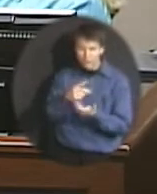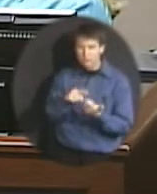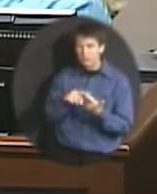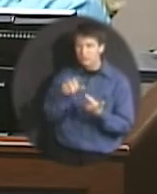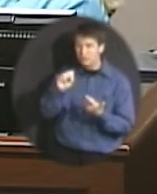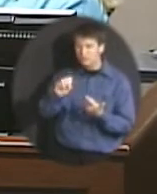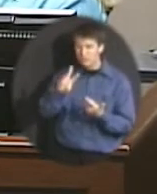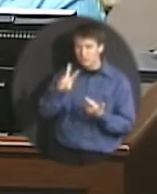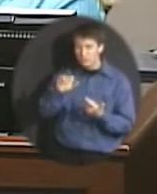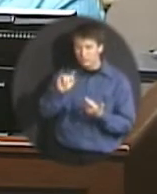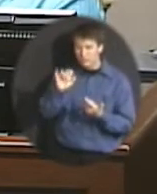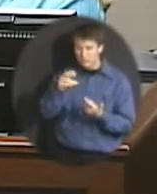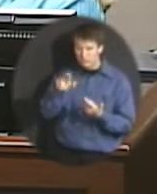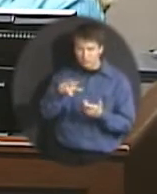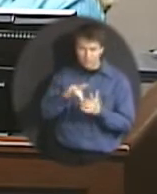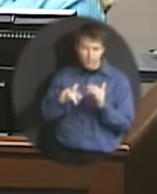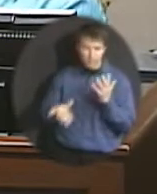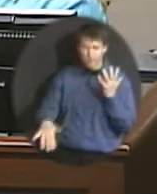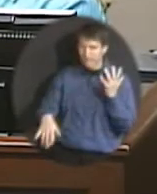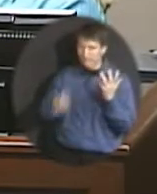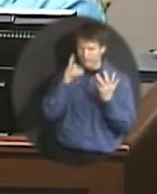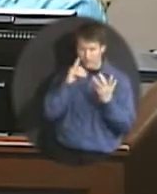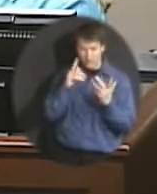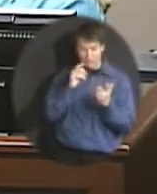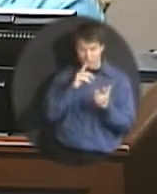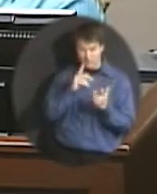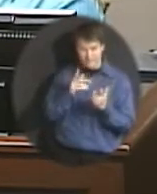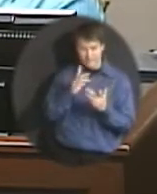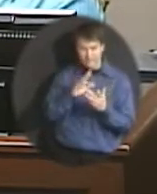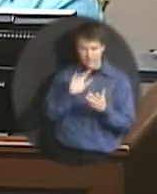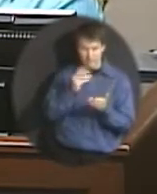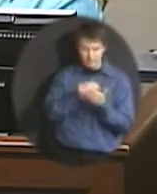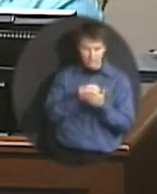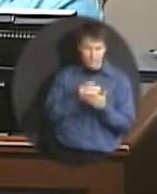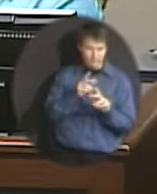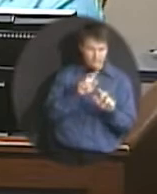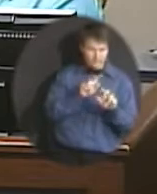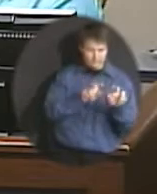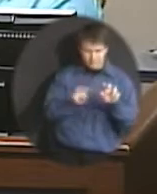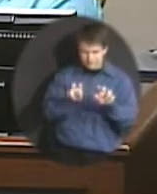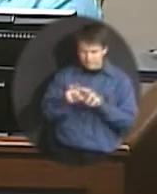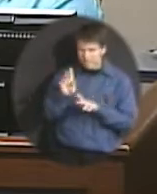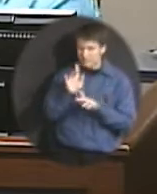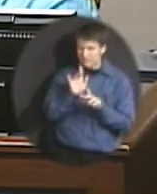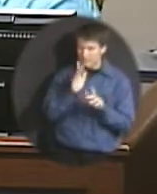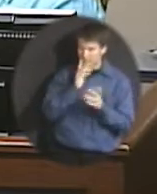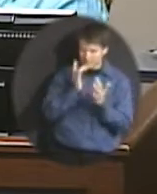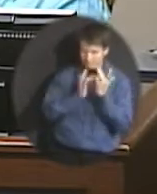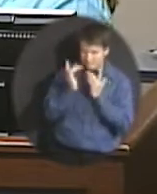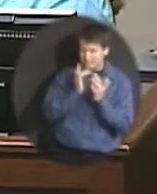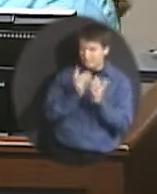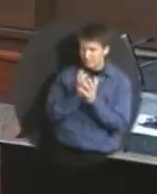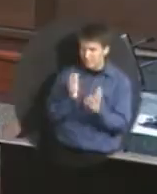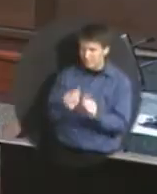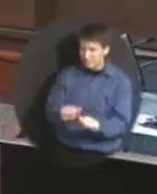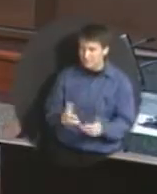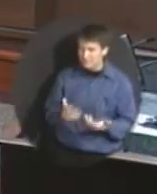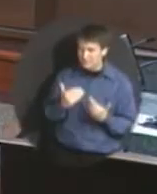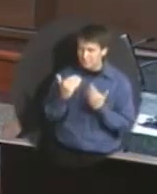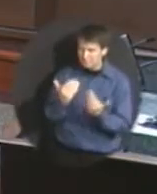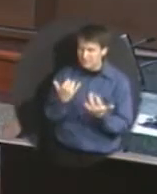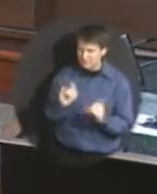of ration out those dollars and keep us moving forward as much as possible. Thank you for that